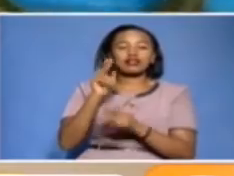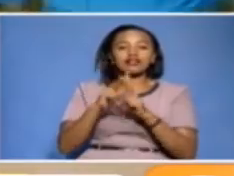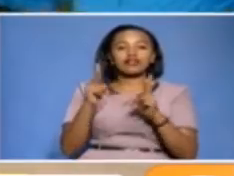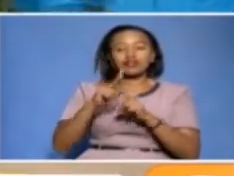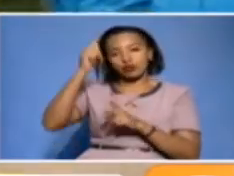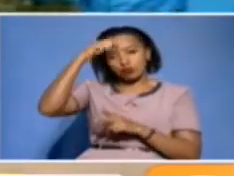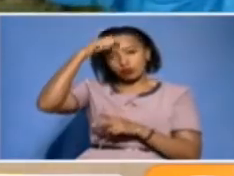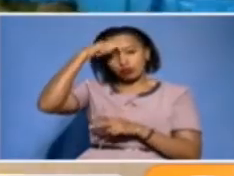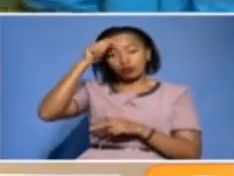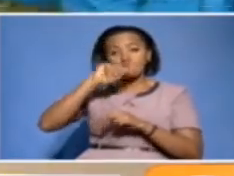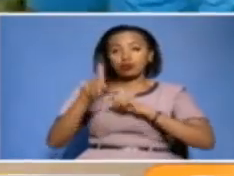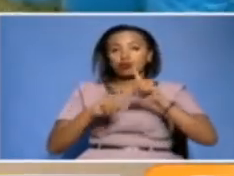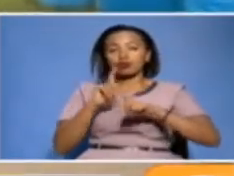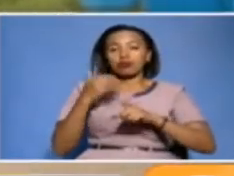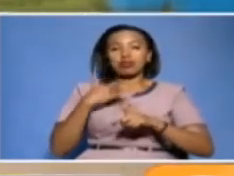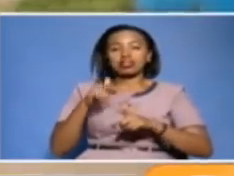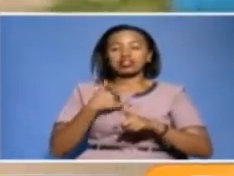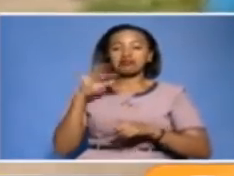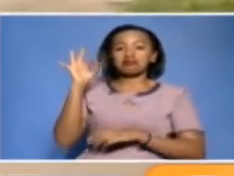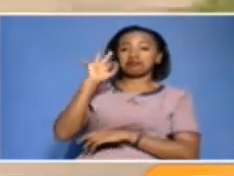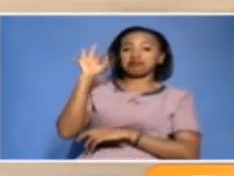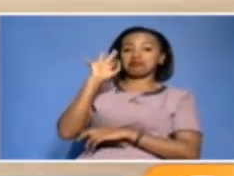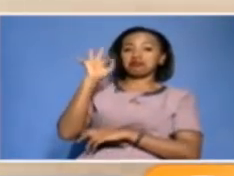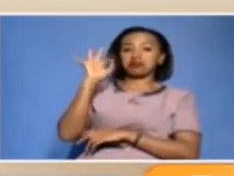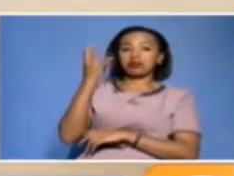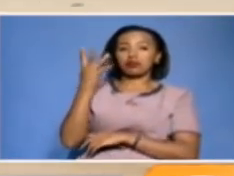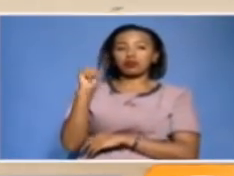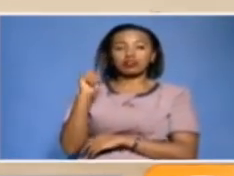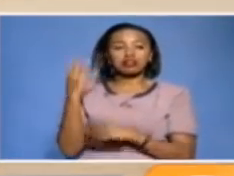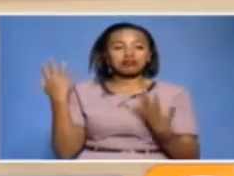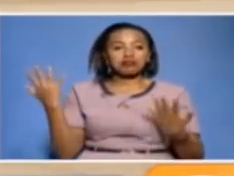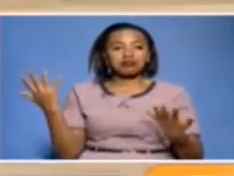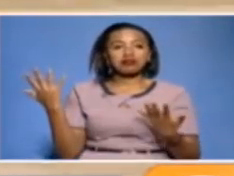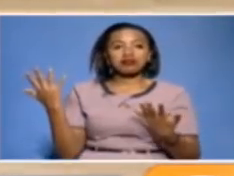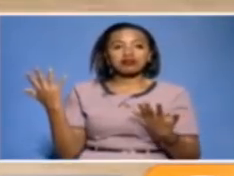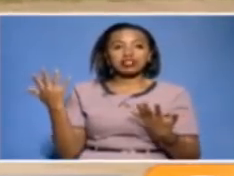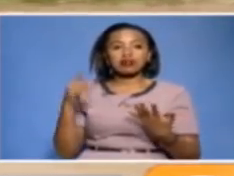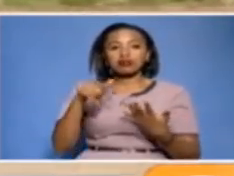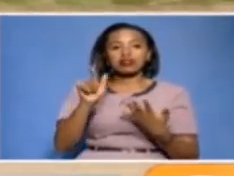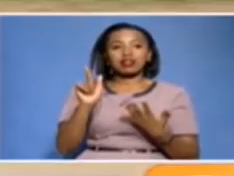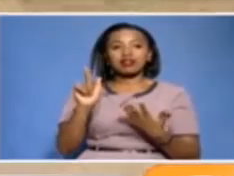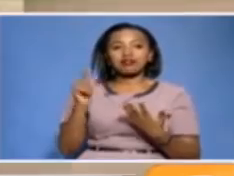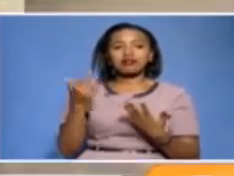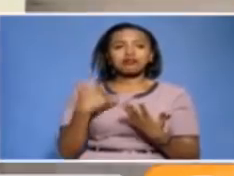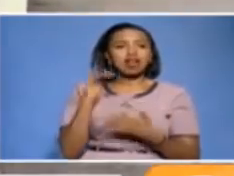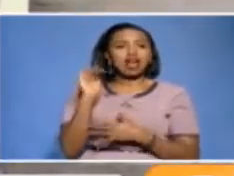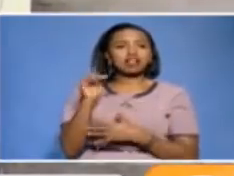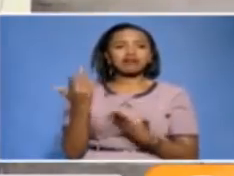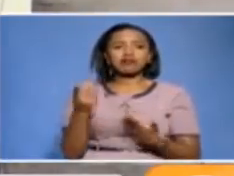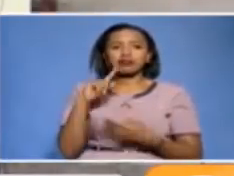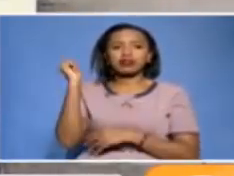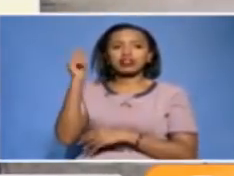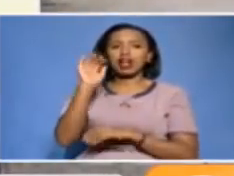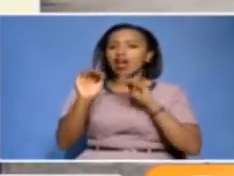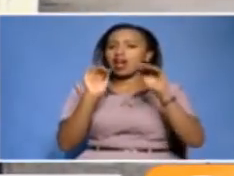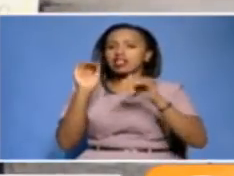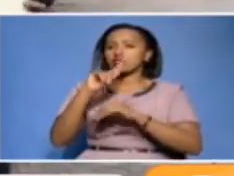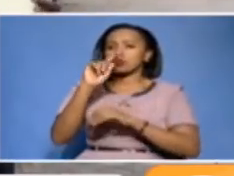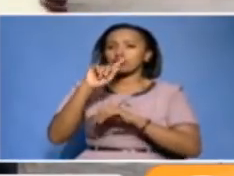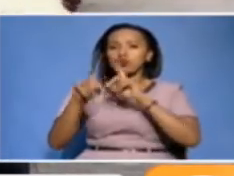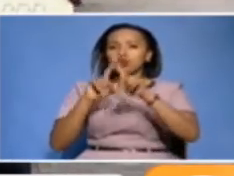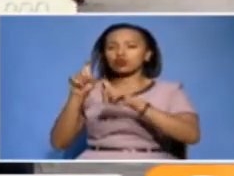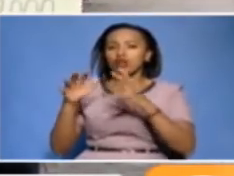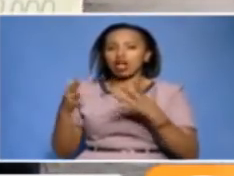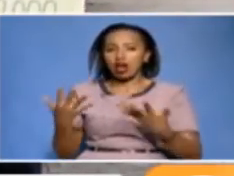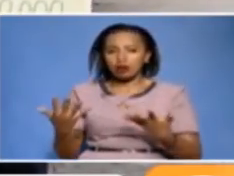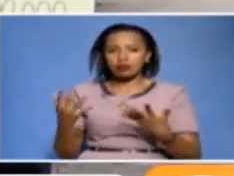quite surprised because, you know, I was thinking, how does he know all these, how did he know what questions to ask? It is quite a big check. Robin